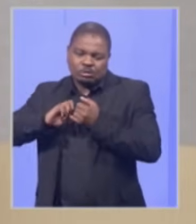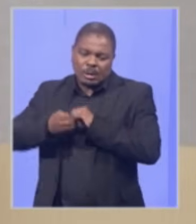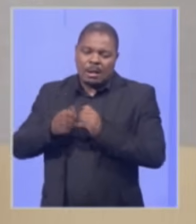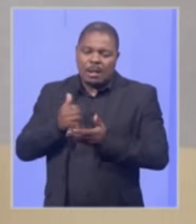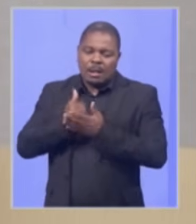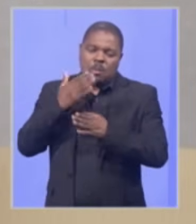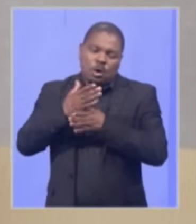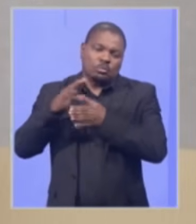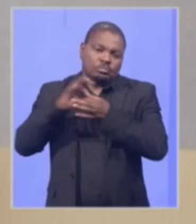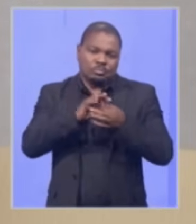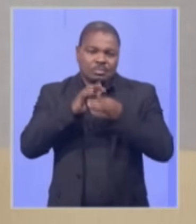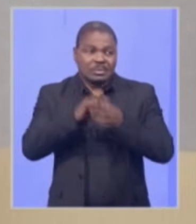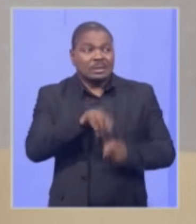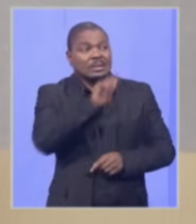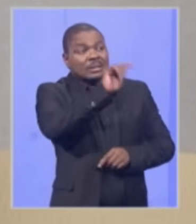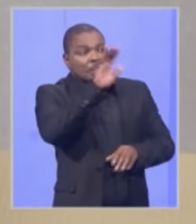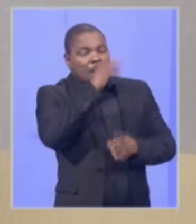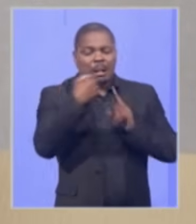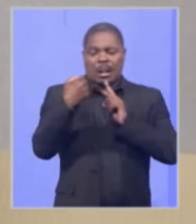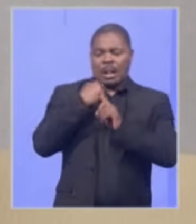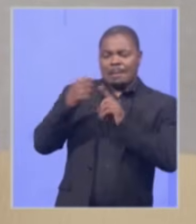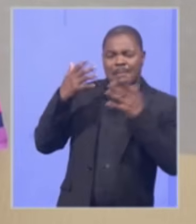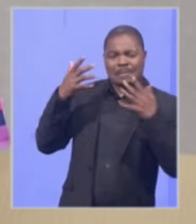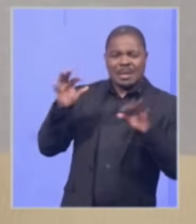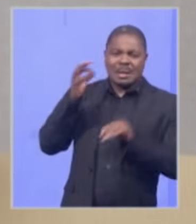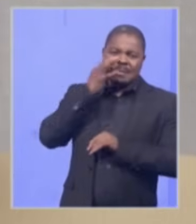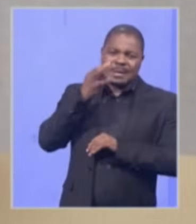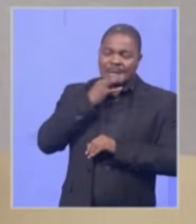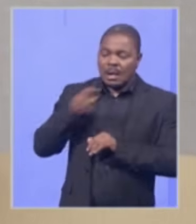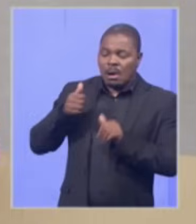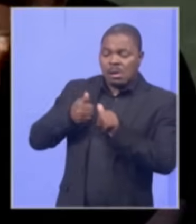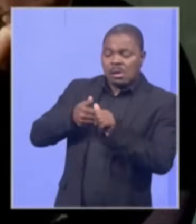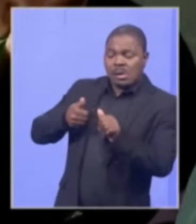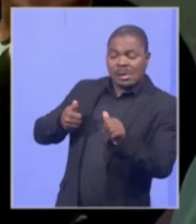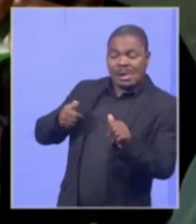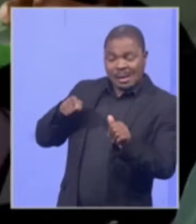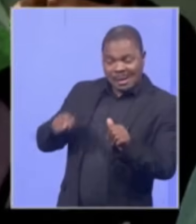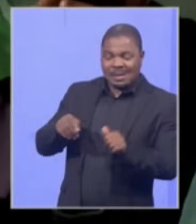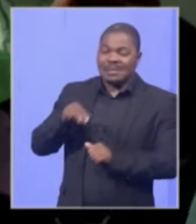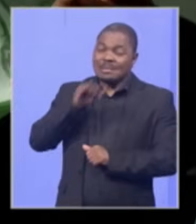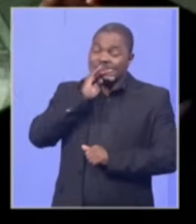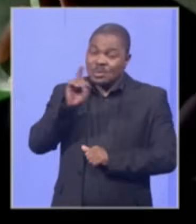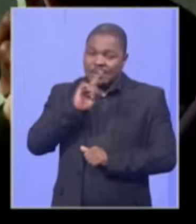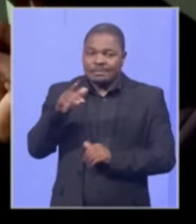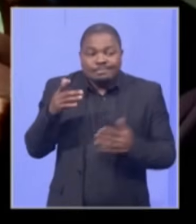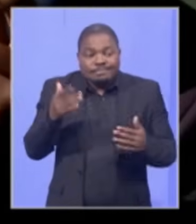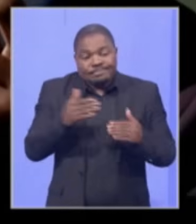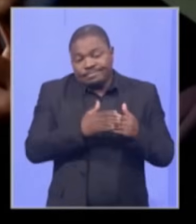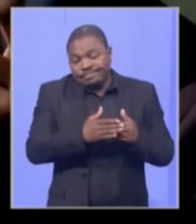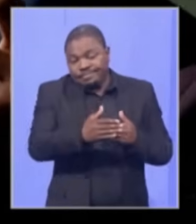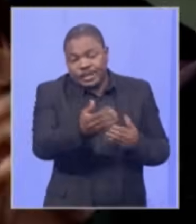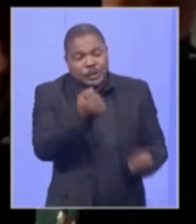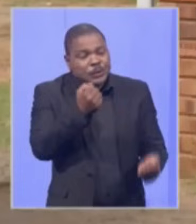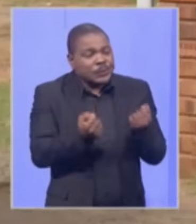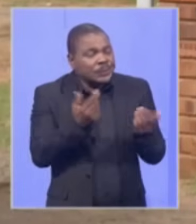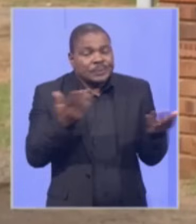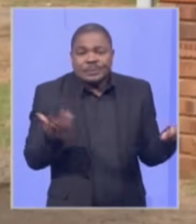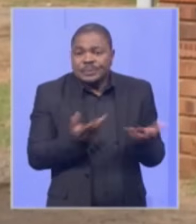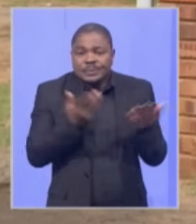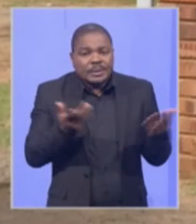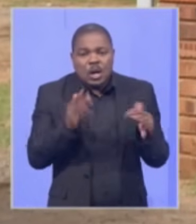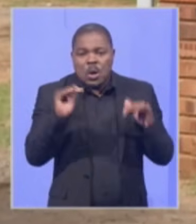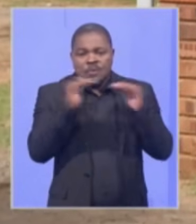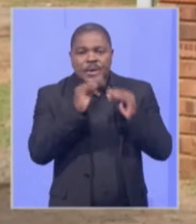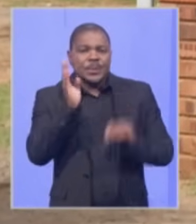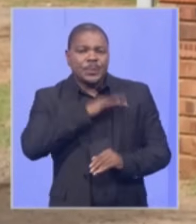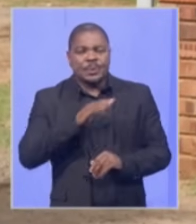jono. Batswasetlhabelo ba bosenyi ba re tiego ya go samagana le bothata bo e tla dira gore ba se bone molao o diragadiwa. Tebogo